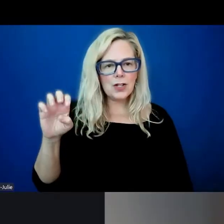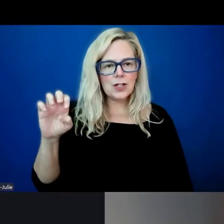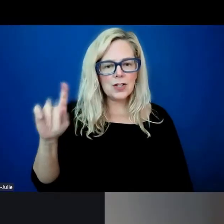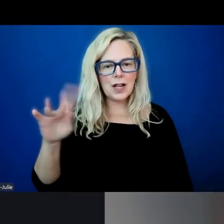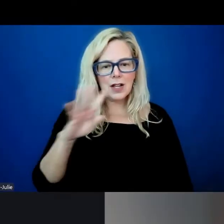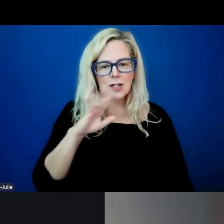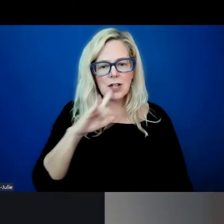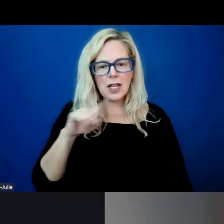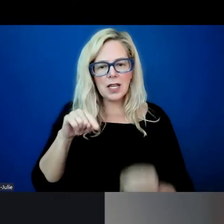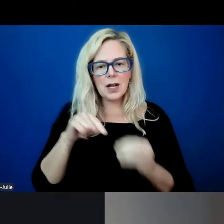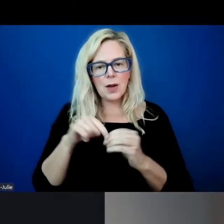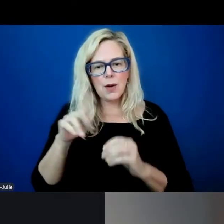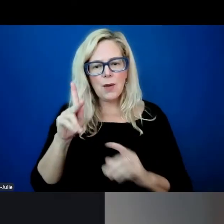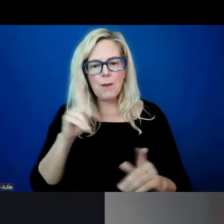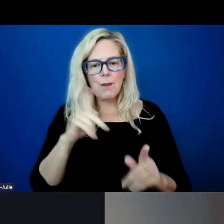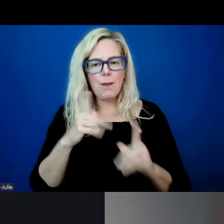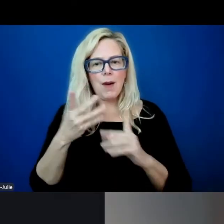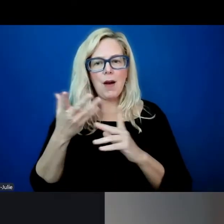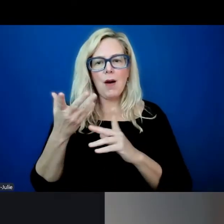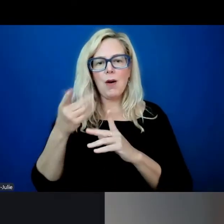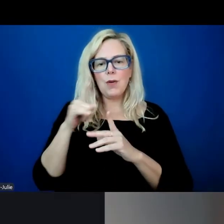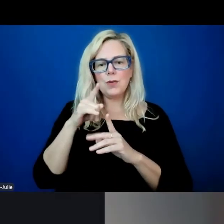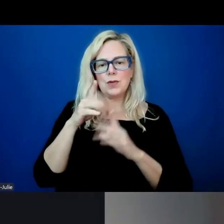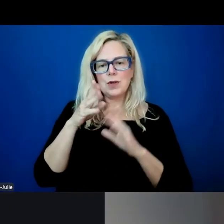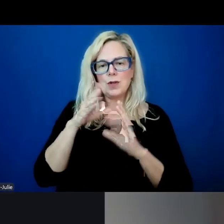clinical rotations.